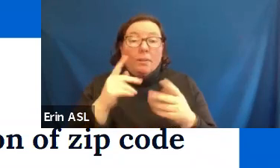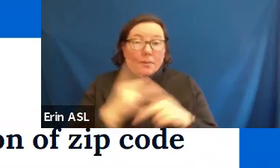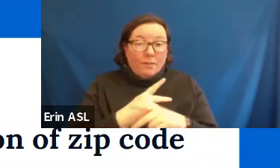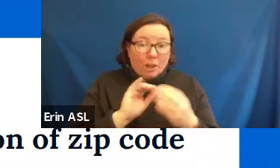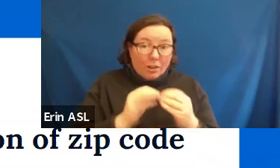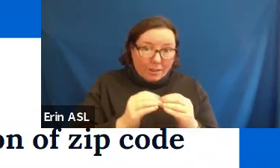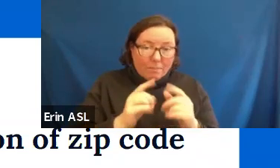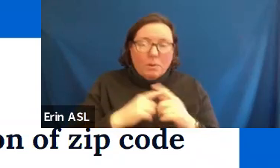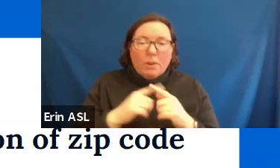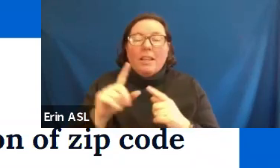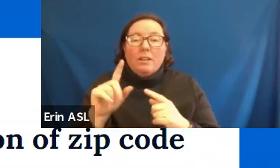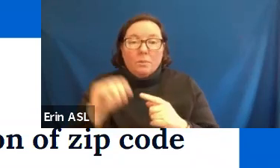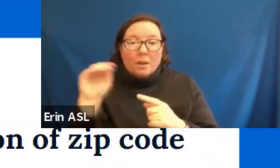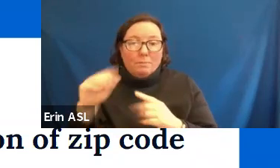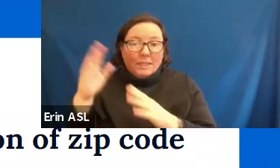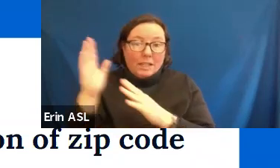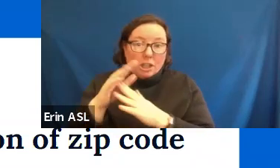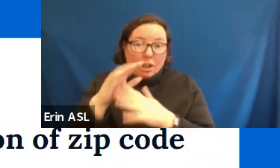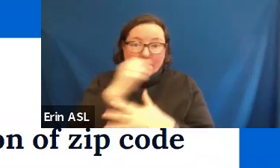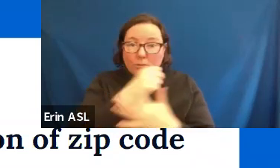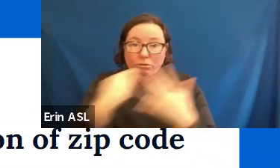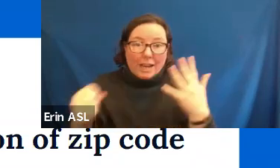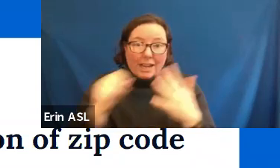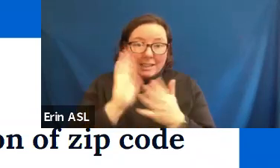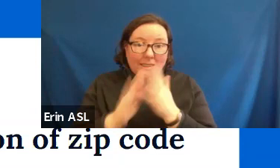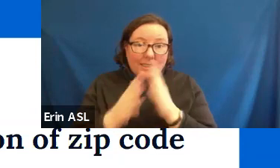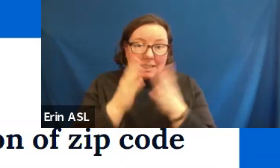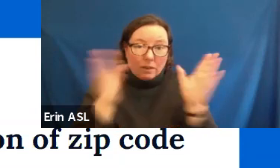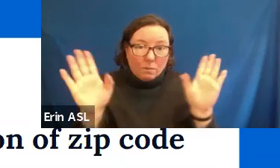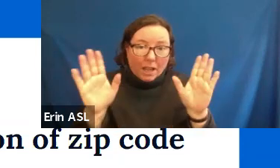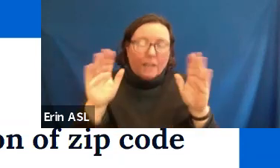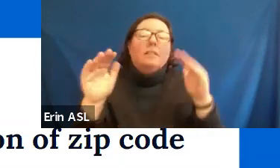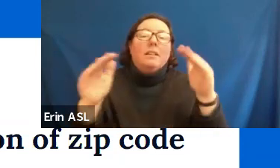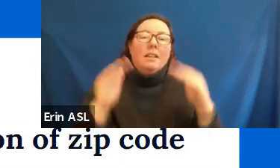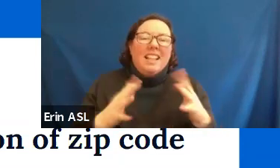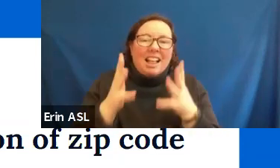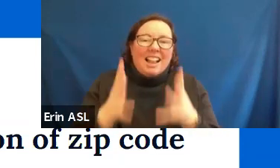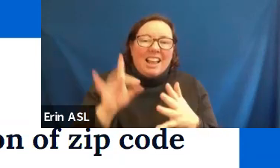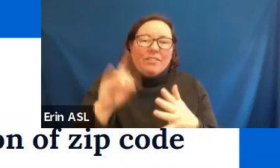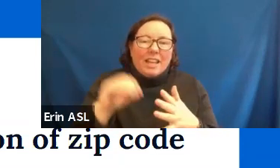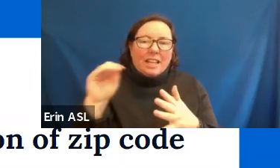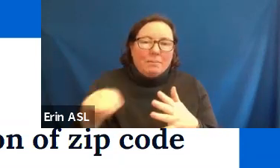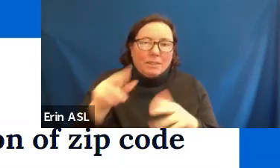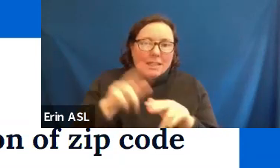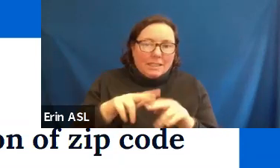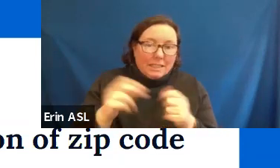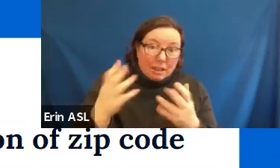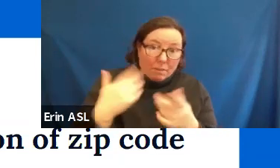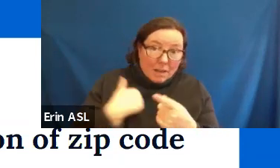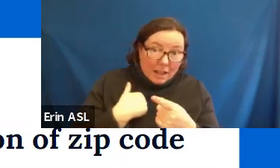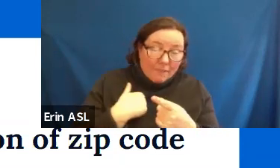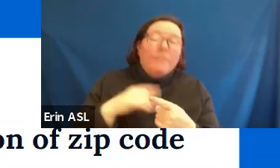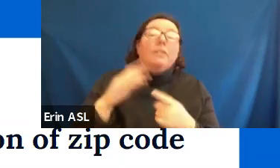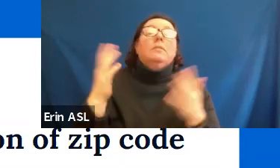are allocated through the 20% process. And then the remaining 80%, whatever that number is, would be